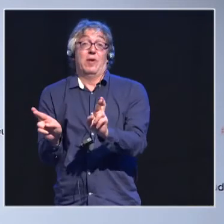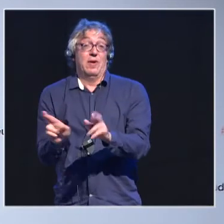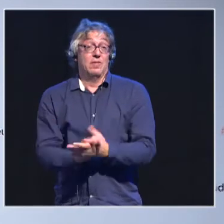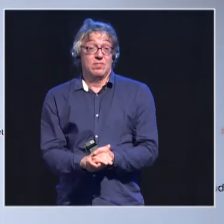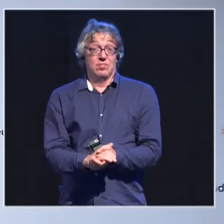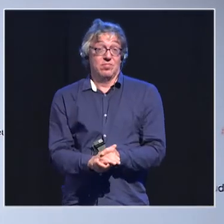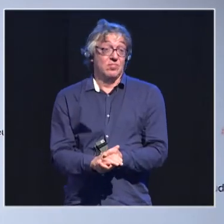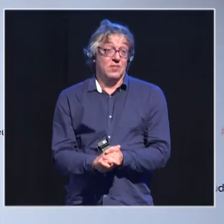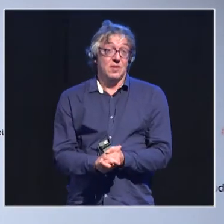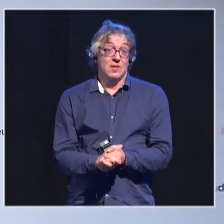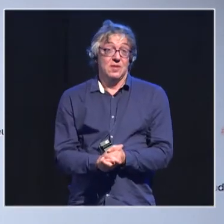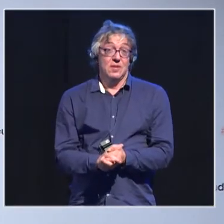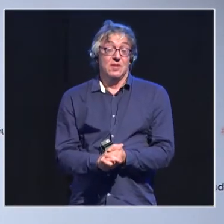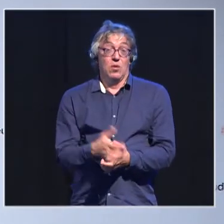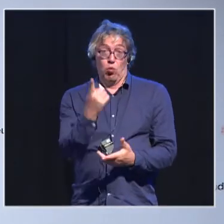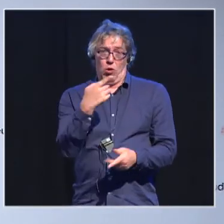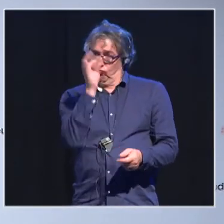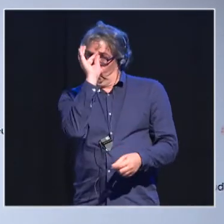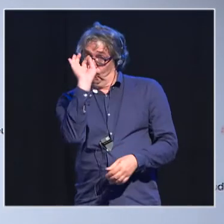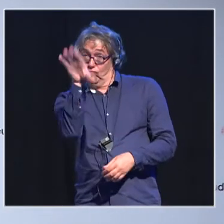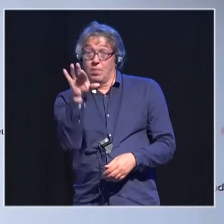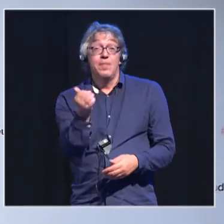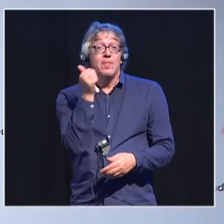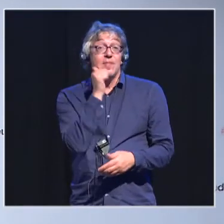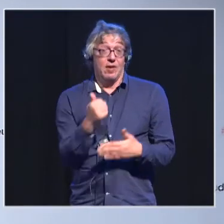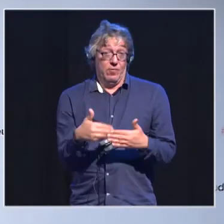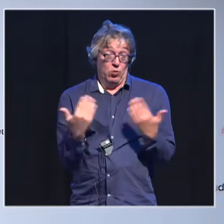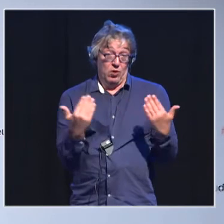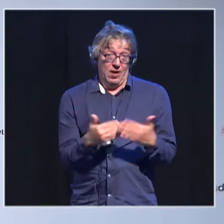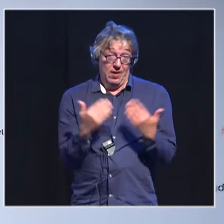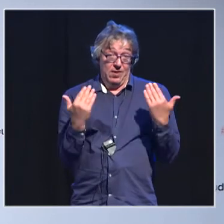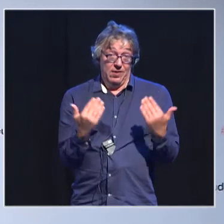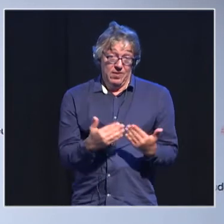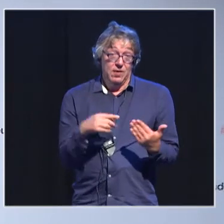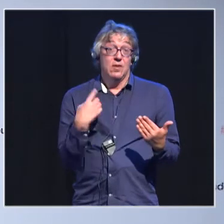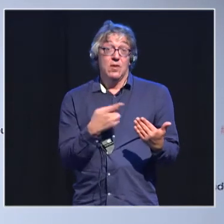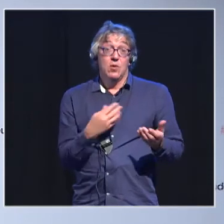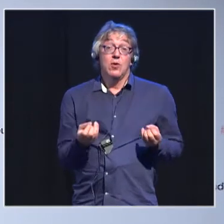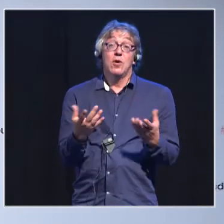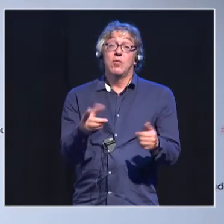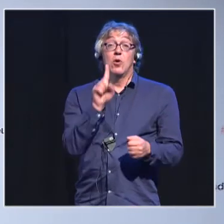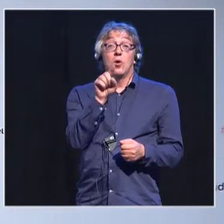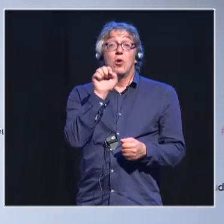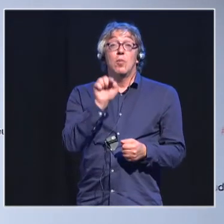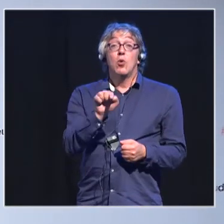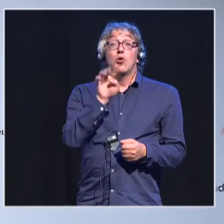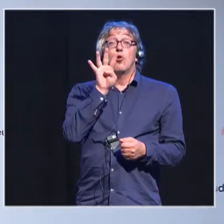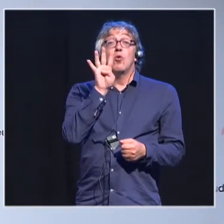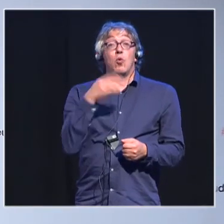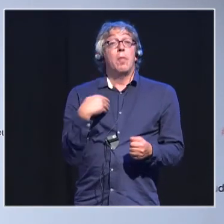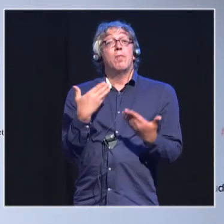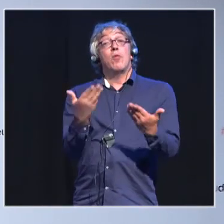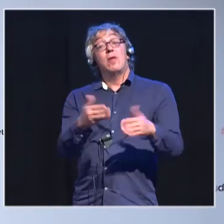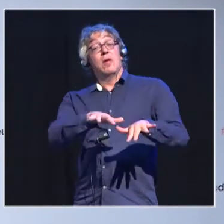day out. The one thing I want to leave you with is every single day, we provide content to 1.4 billion people on this planet.